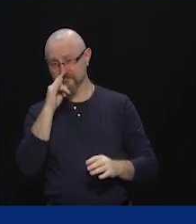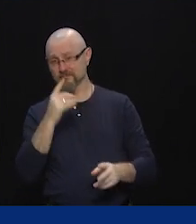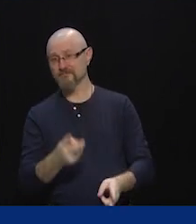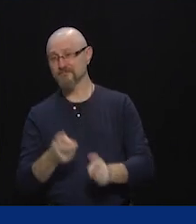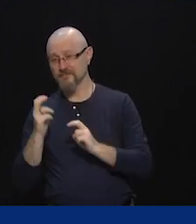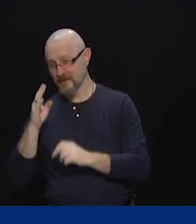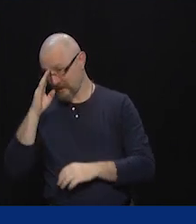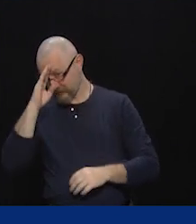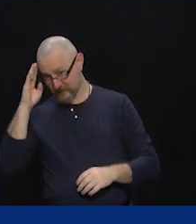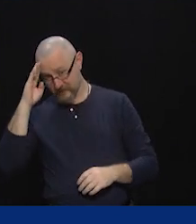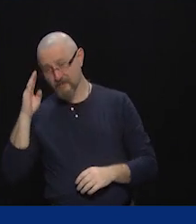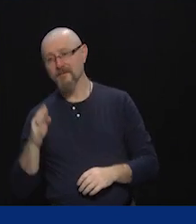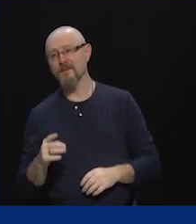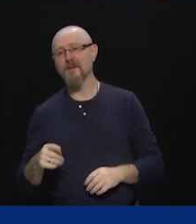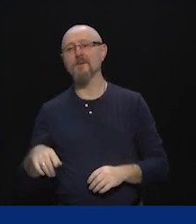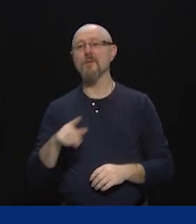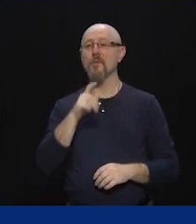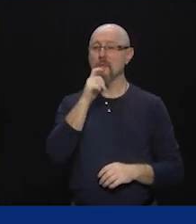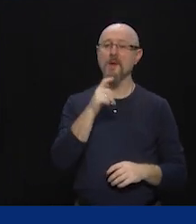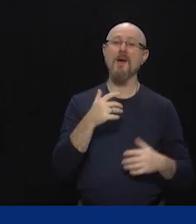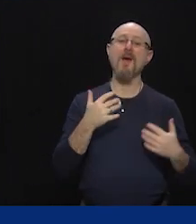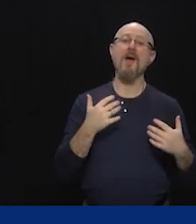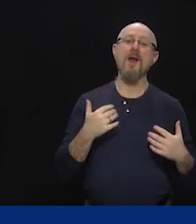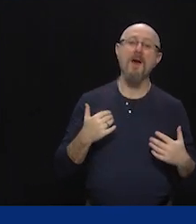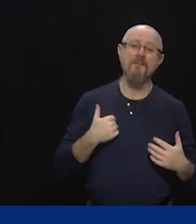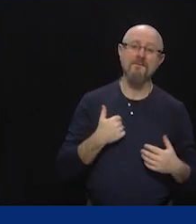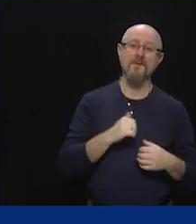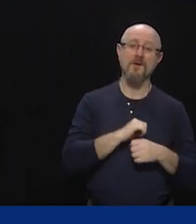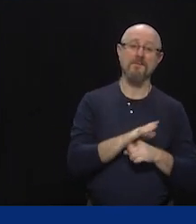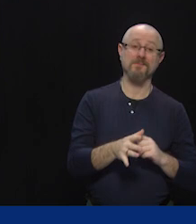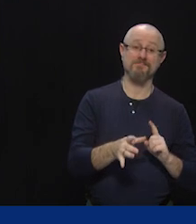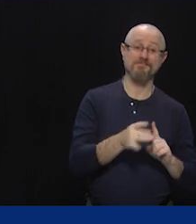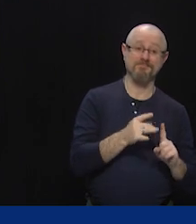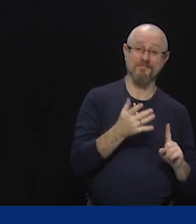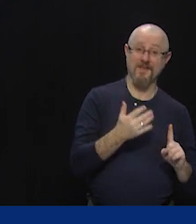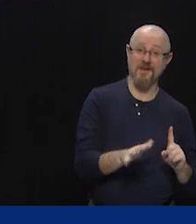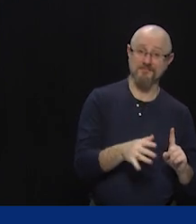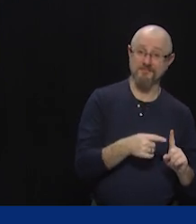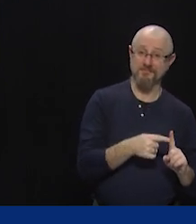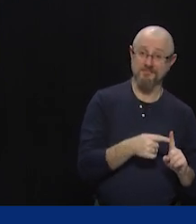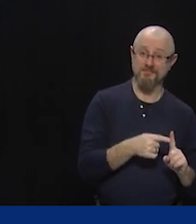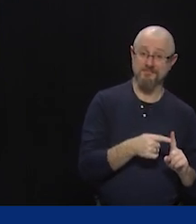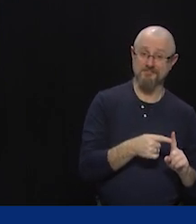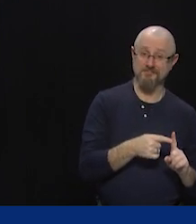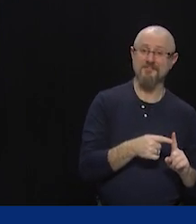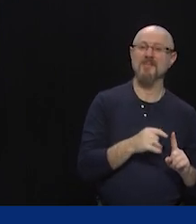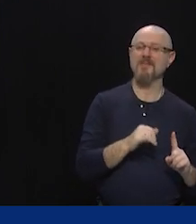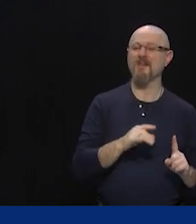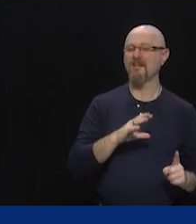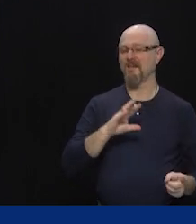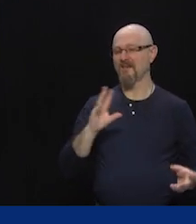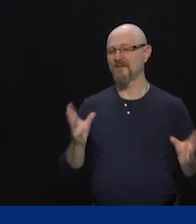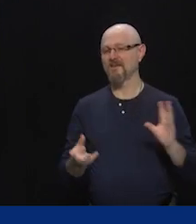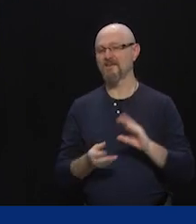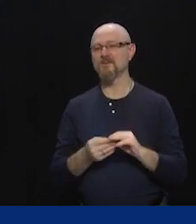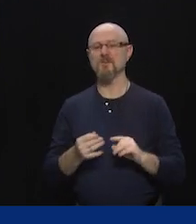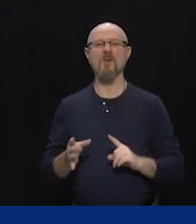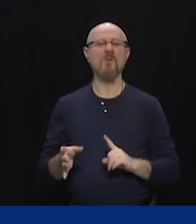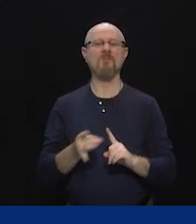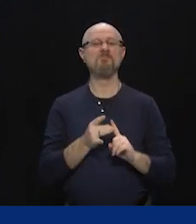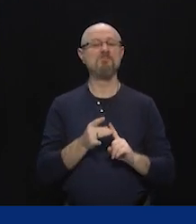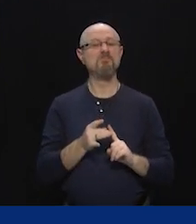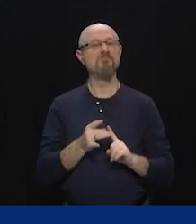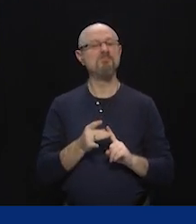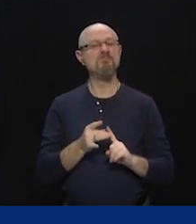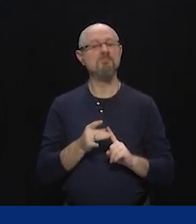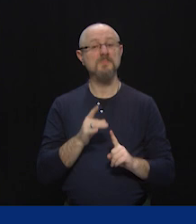diagnosis of COVID and those who were found to be COVID positive on hospitalization. It reflects all infections. Beyond that, I can't give you any